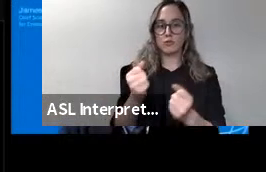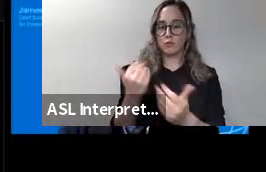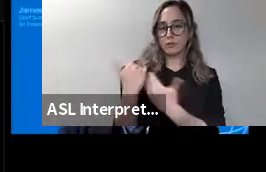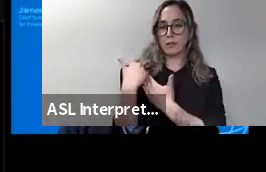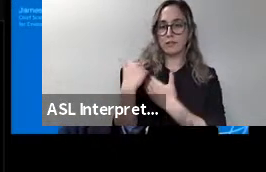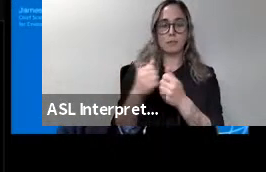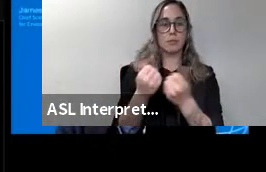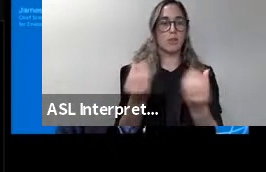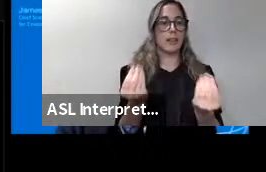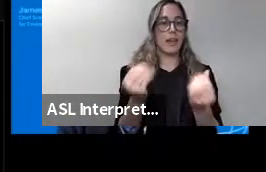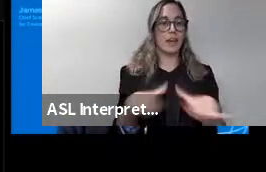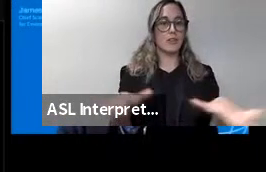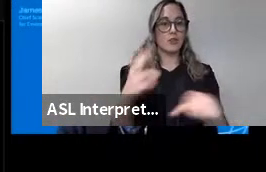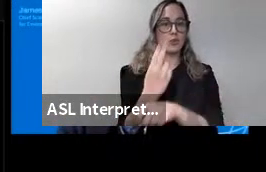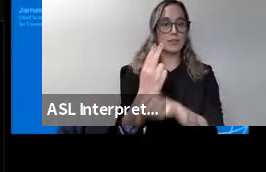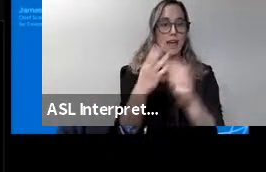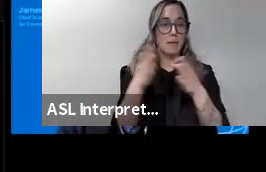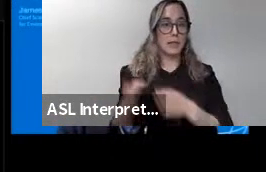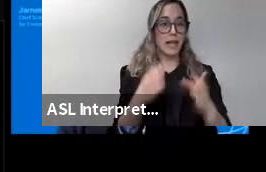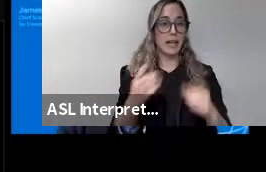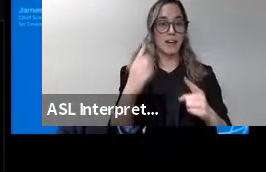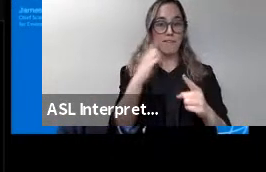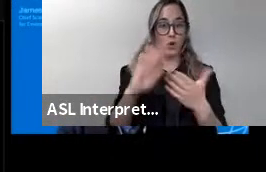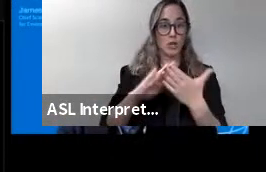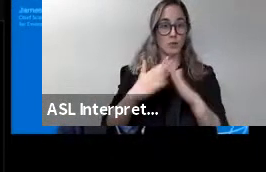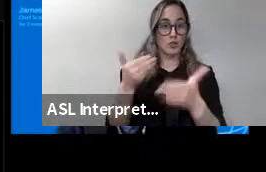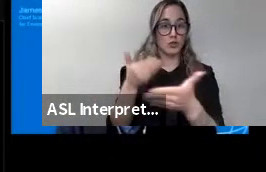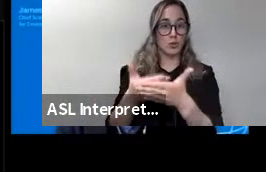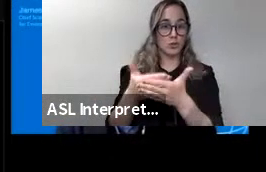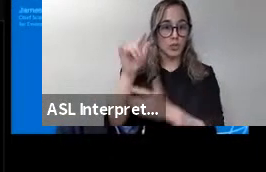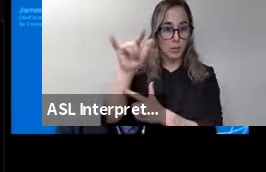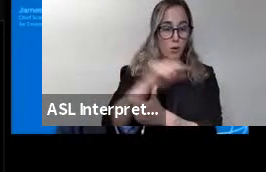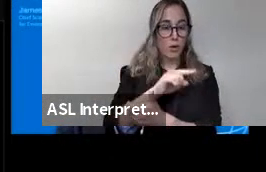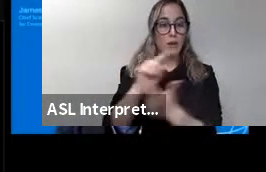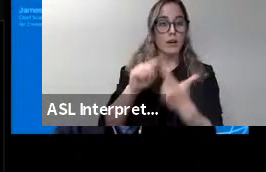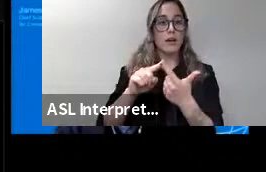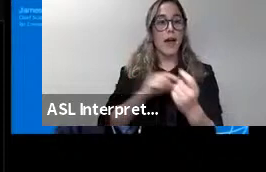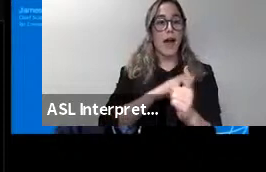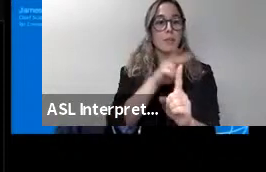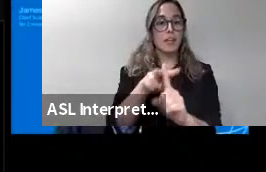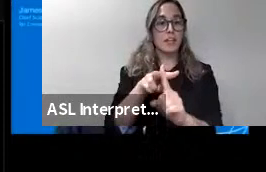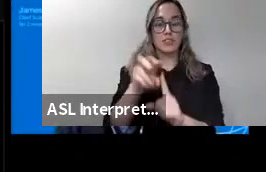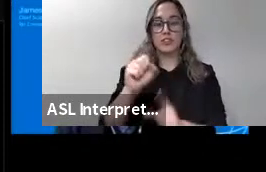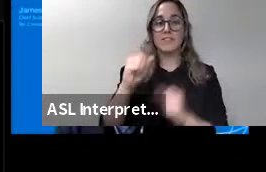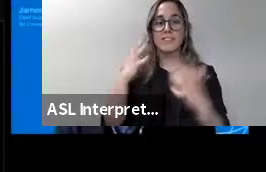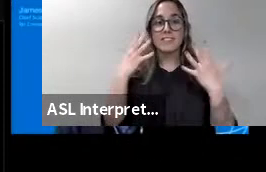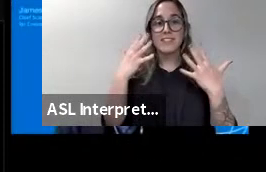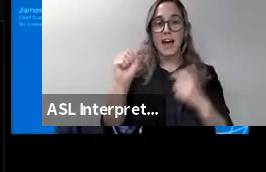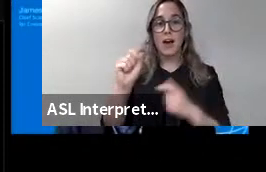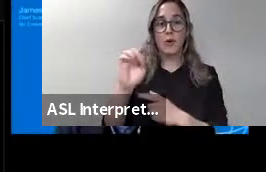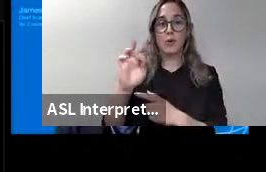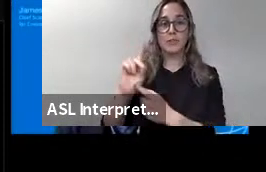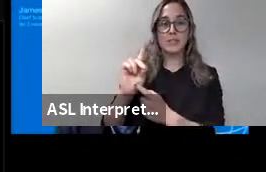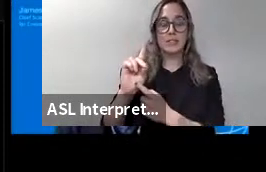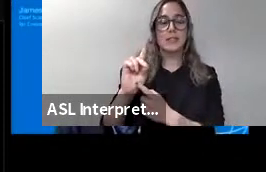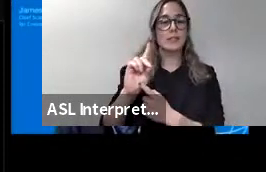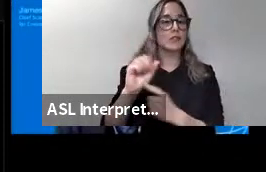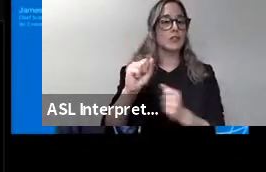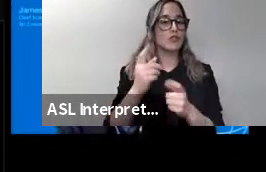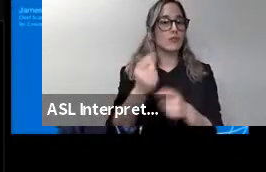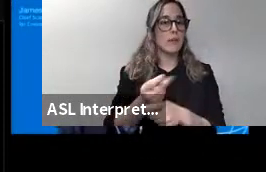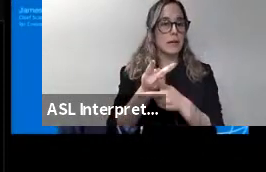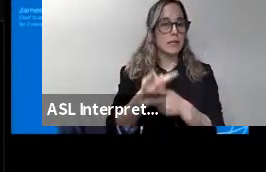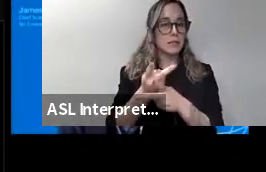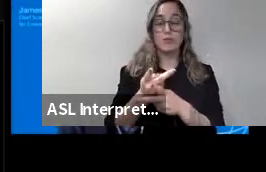airport communities. The second is the application of sound insulation treatments where entities are